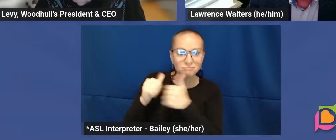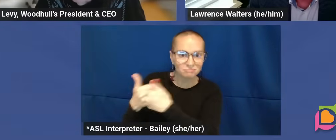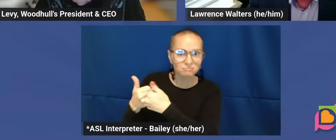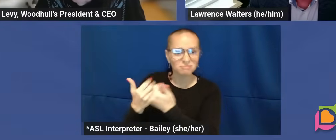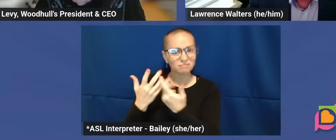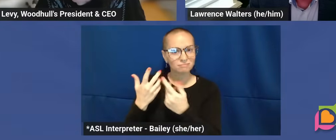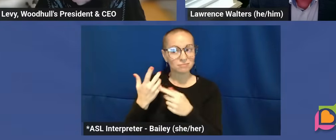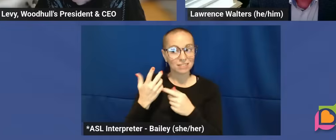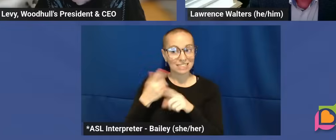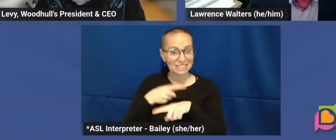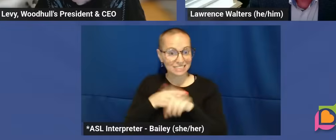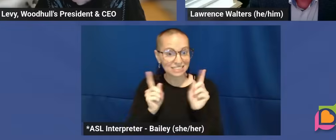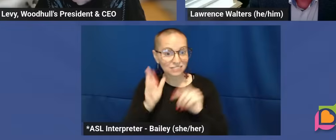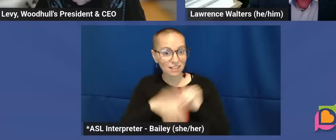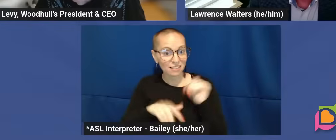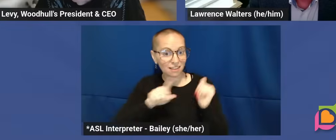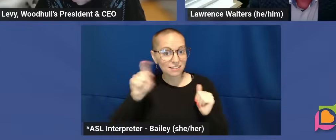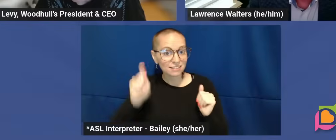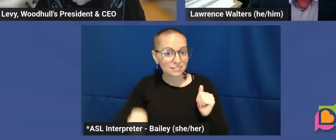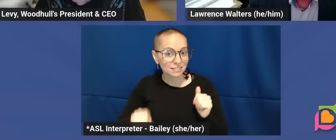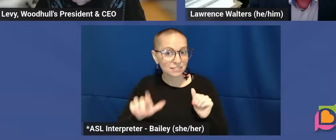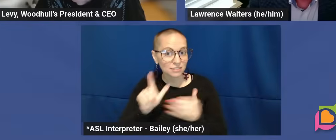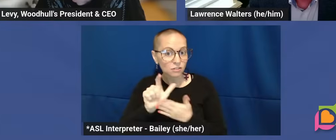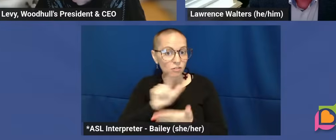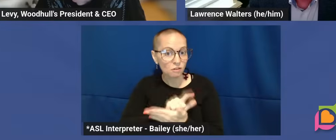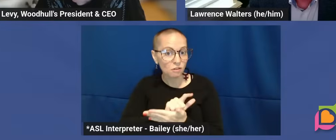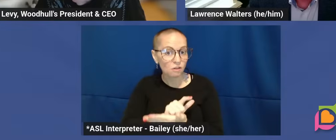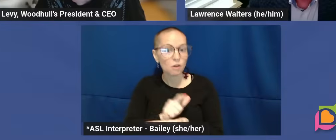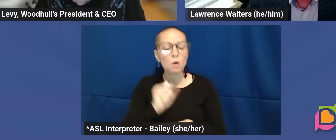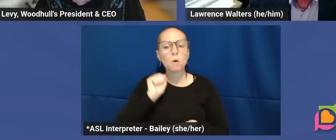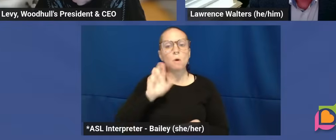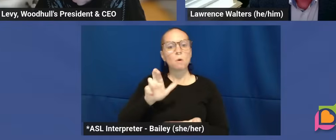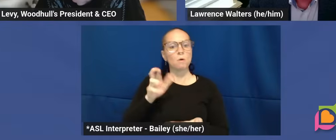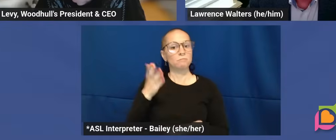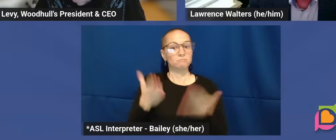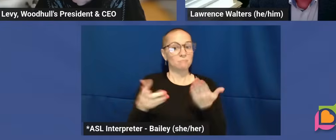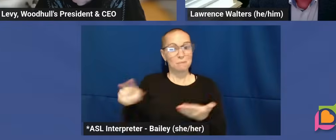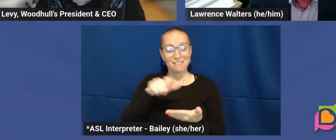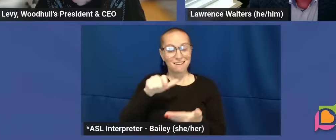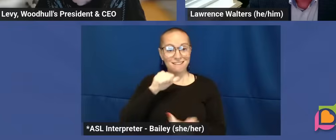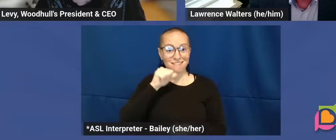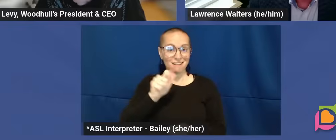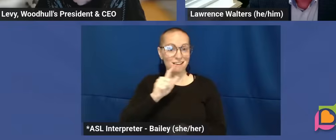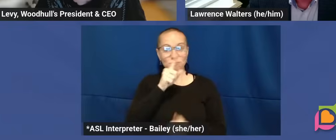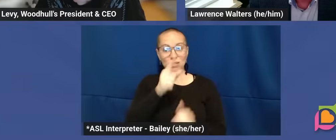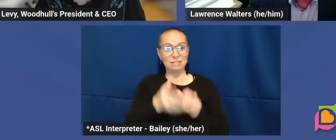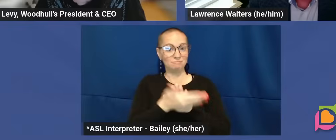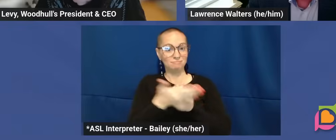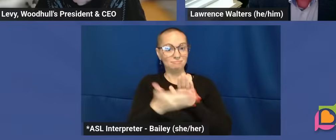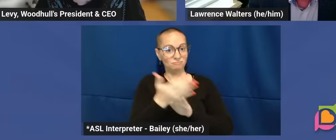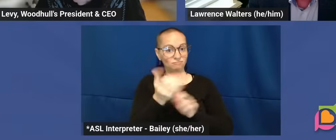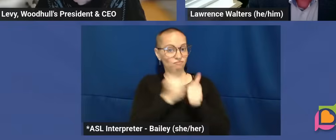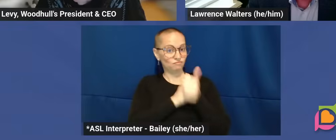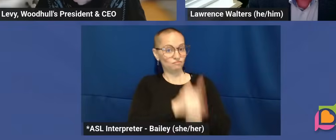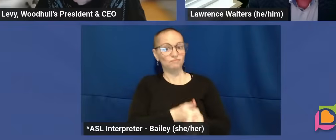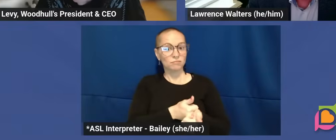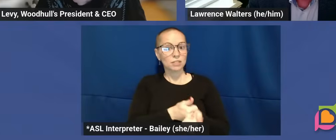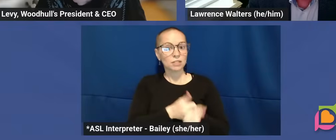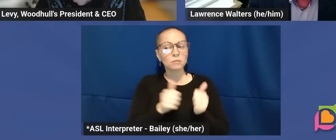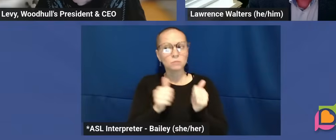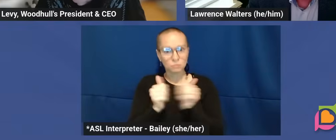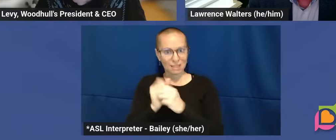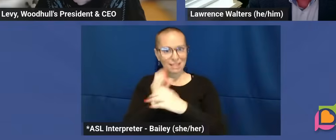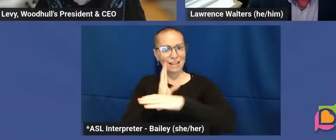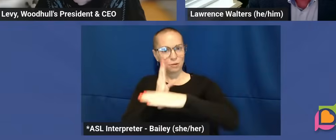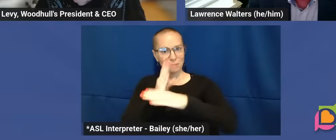sufficiently different from the Texas law such that they might not be upheld even under intermediate scrutiny? Or do the